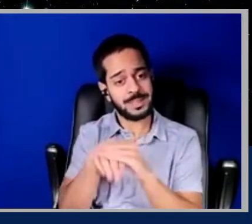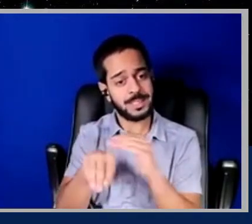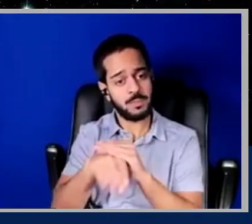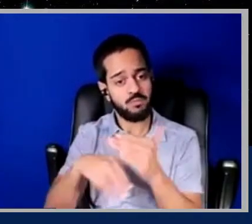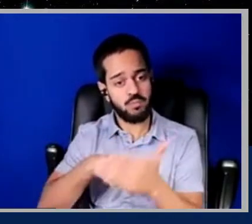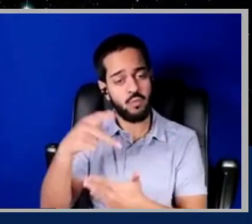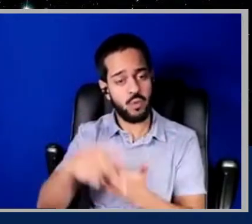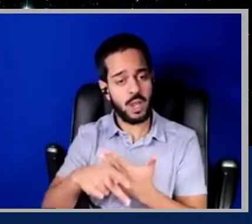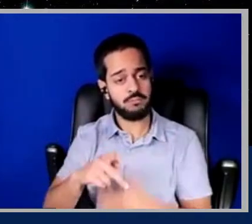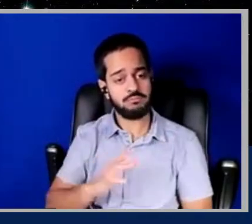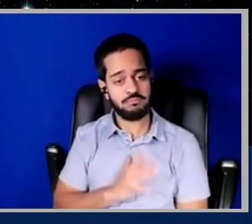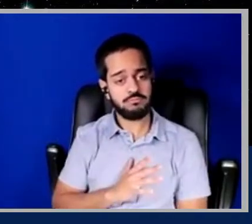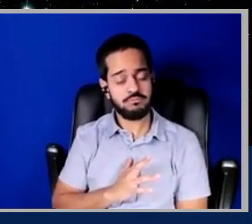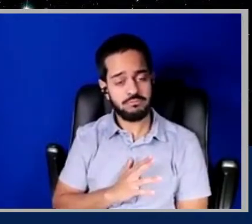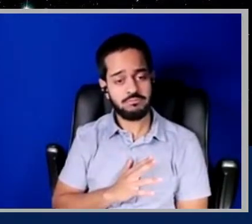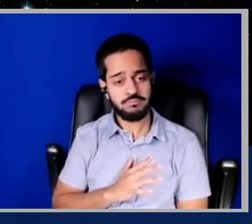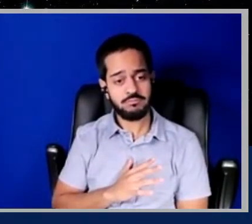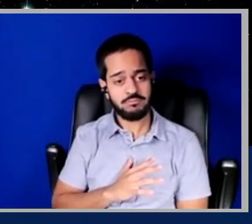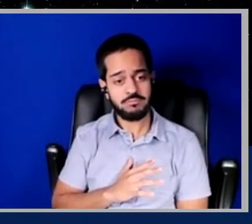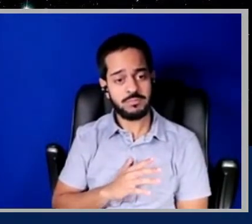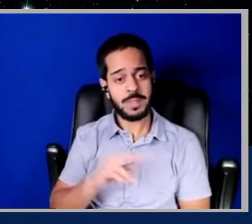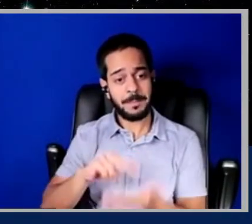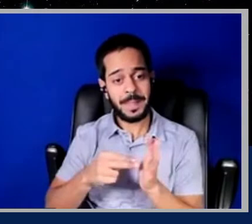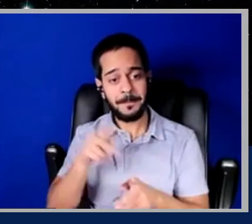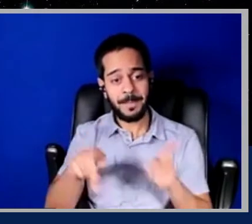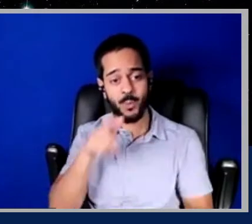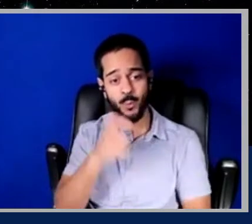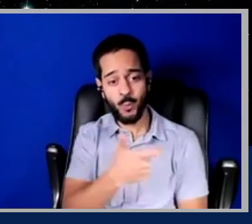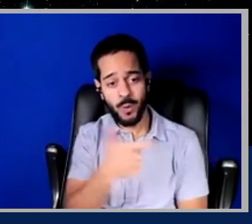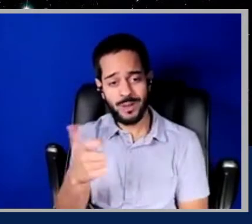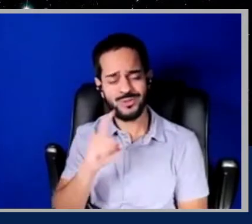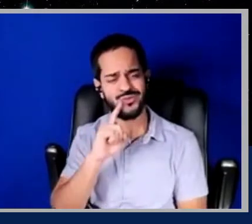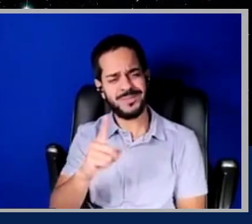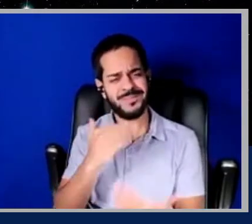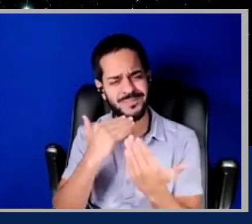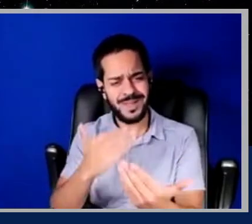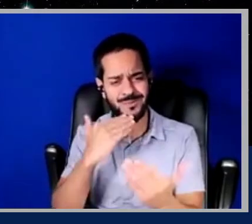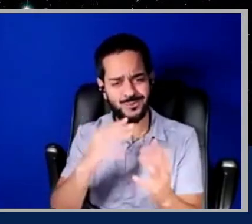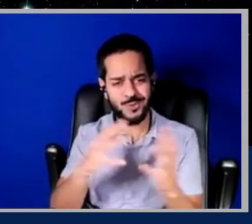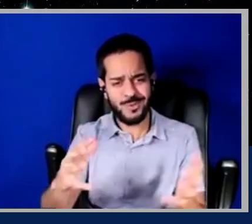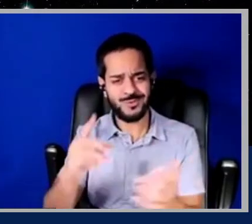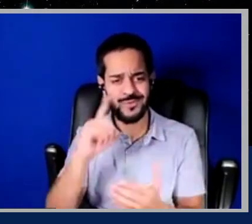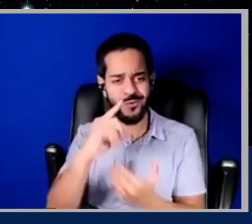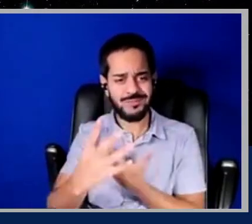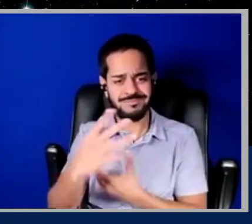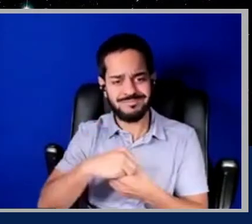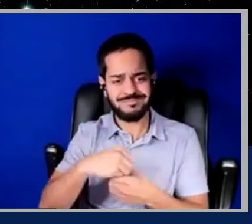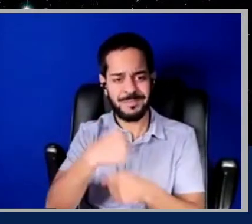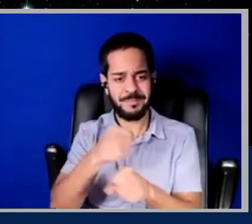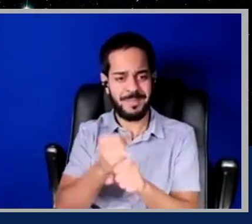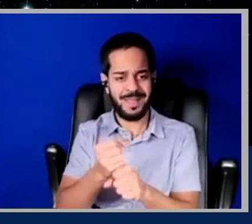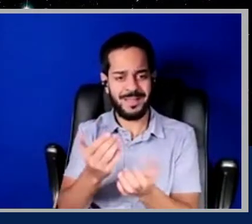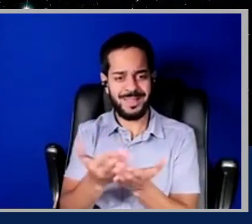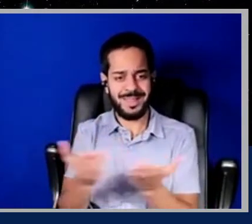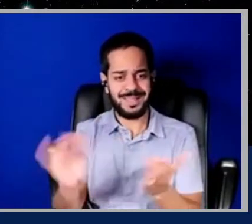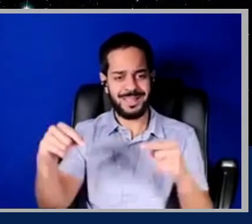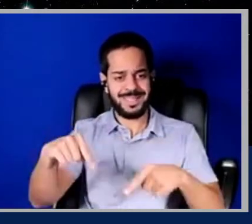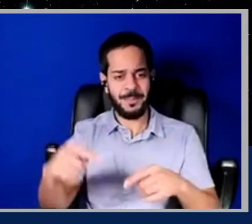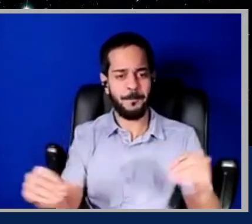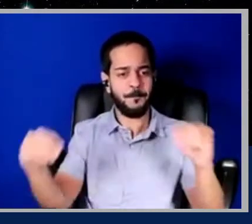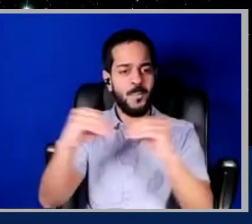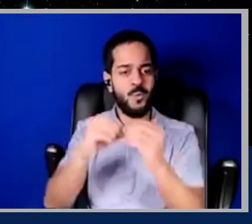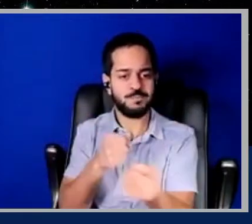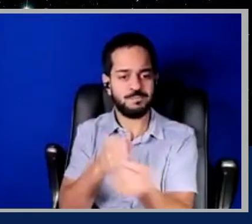this. So the viewers that are watching, thank you for being so generous in making things like this more supported and therefore